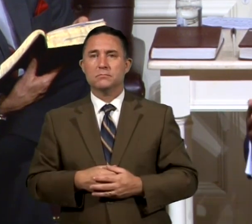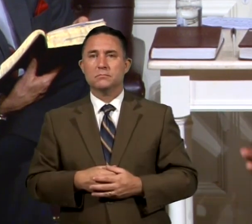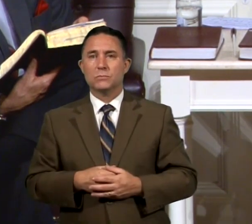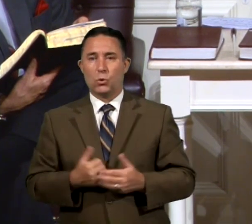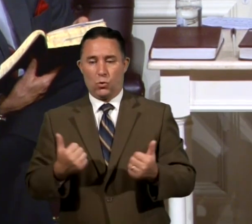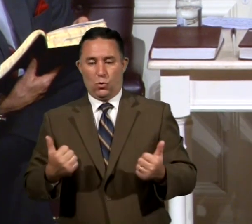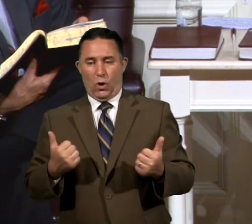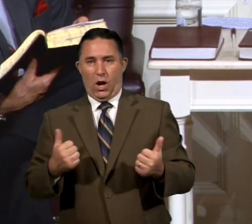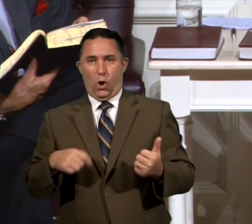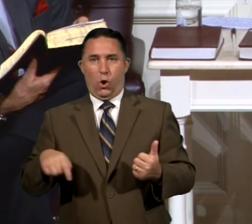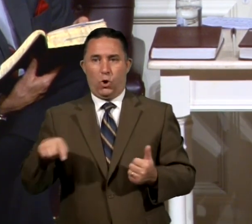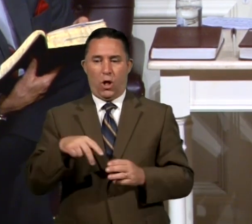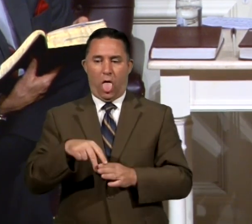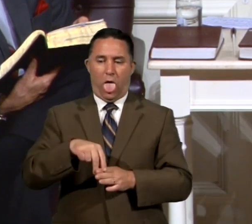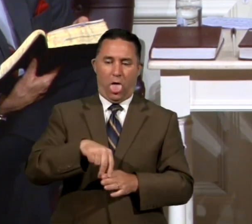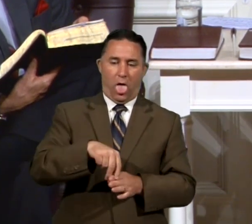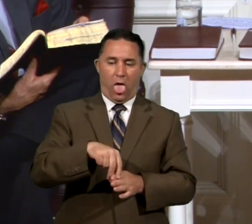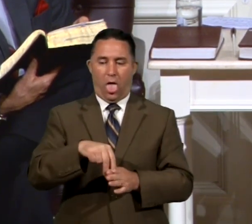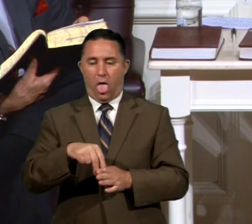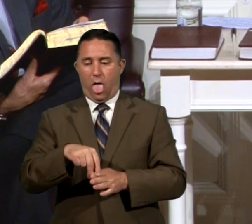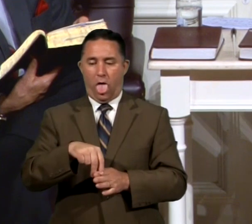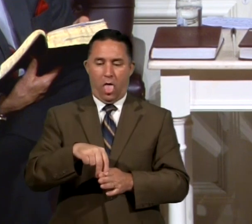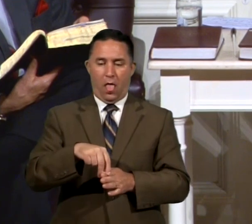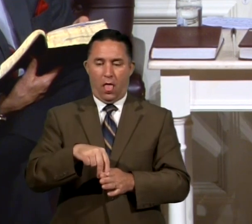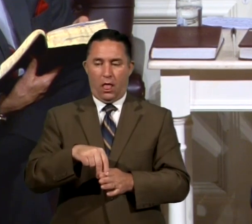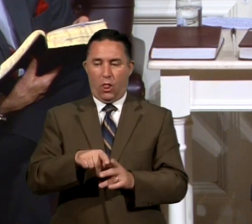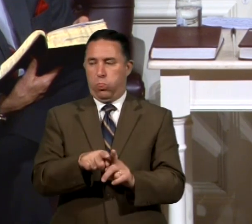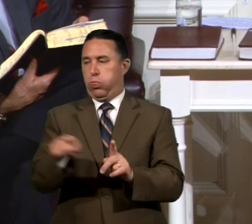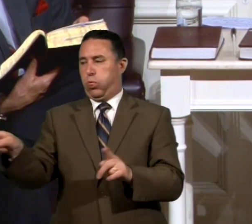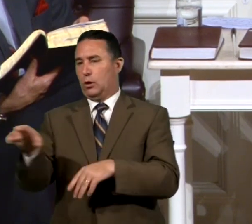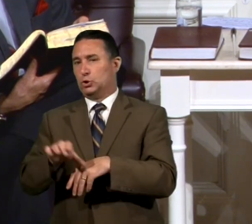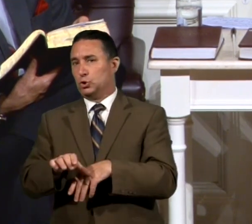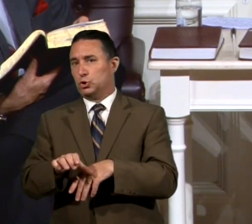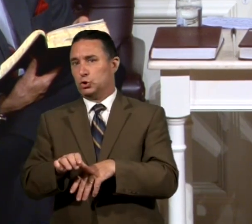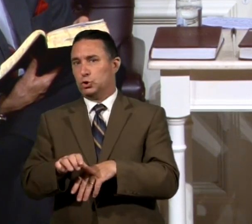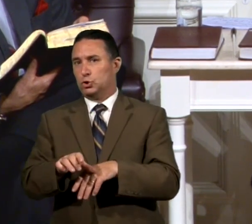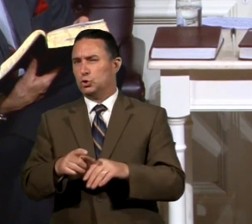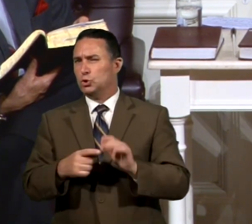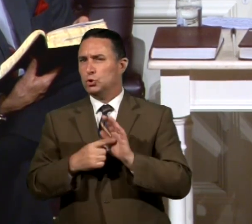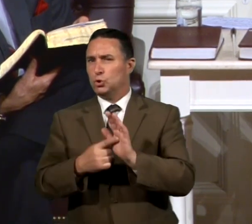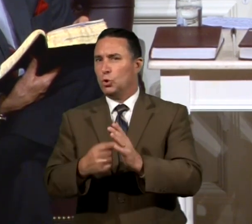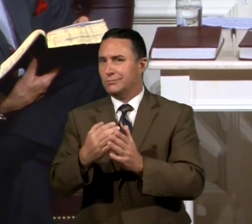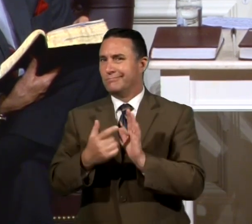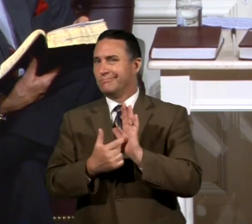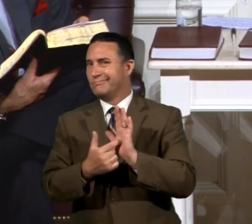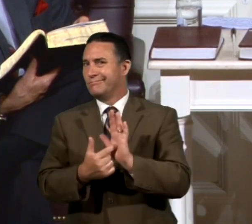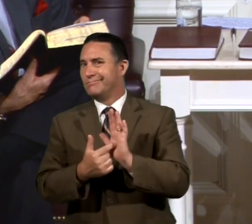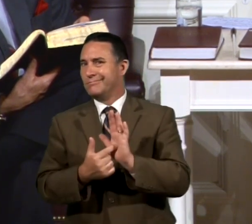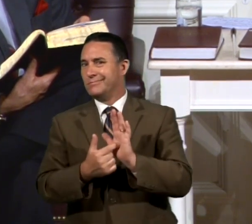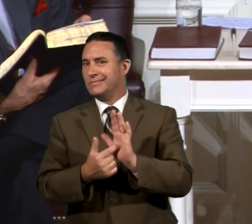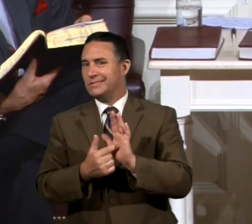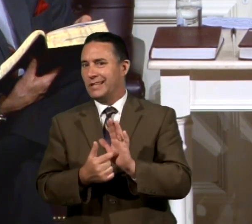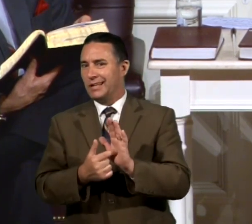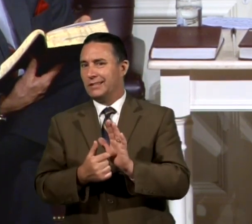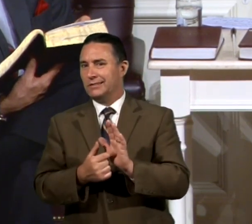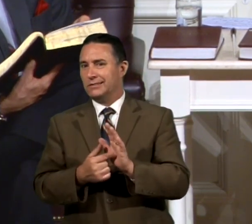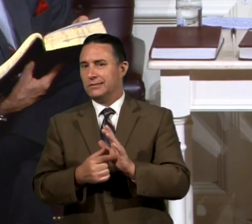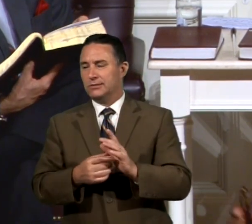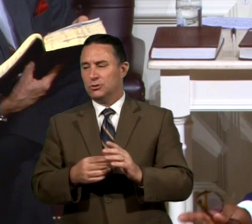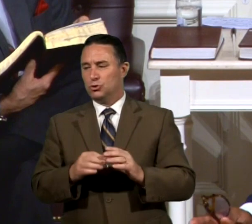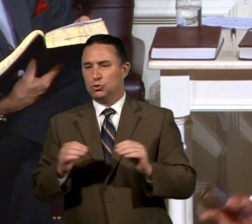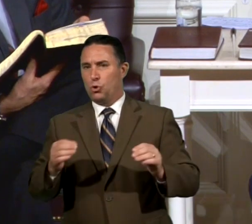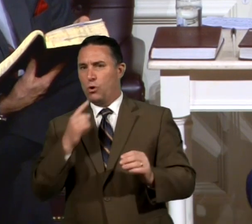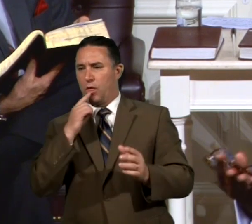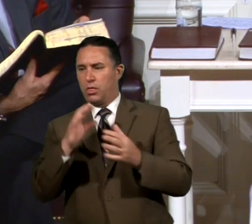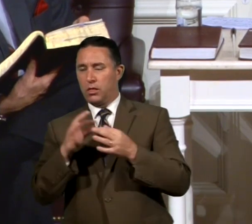And right now you're on the edge. You're getting ready to fall out of church and you're showing us some signs and nobody's really said